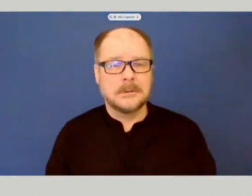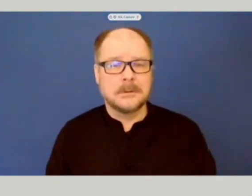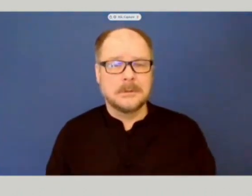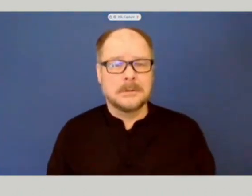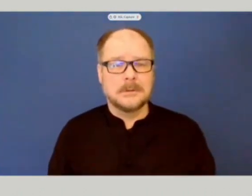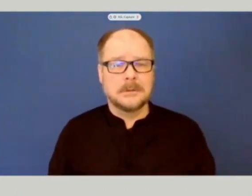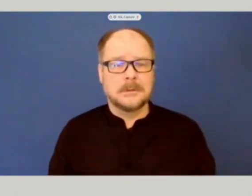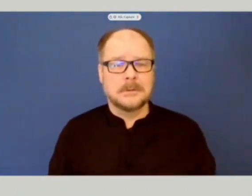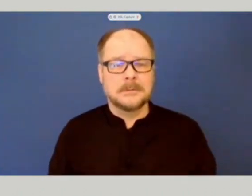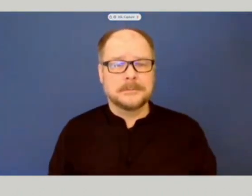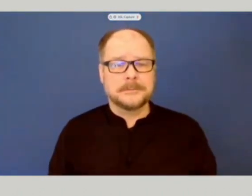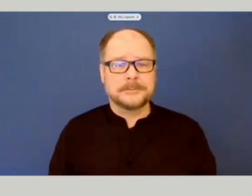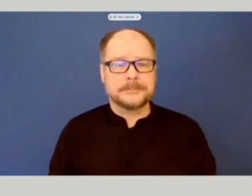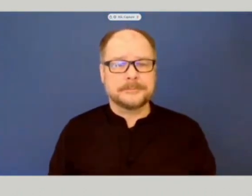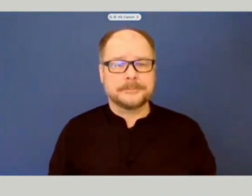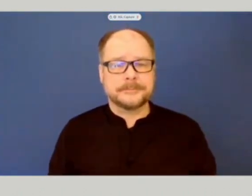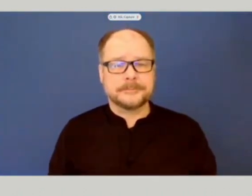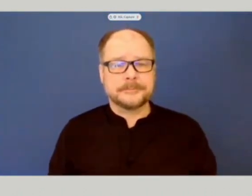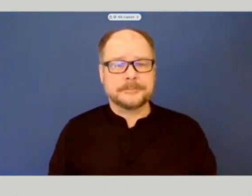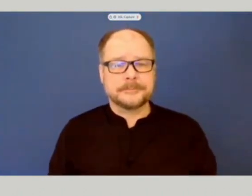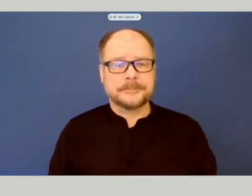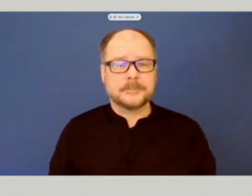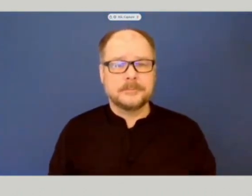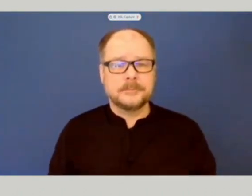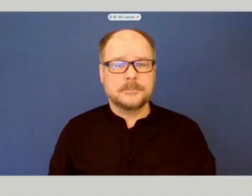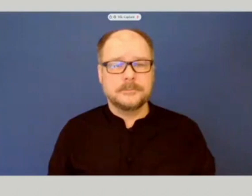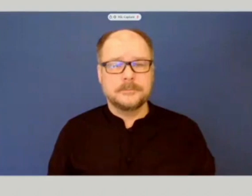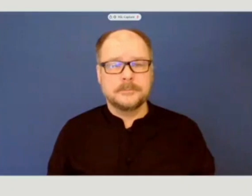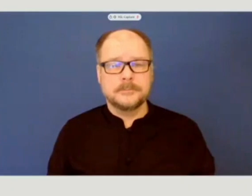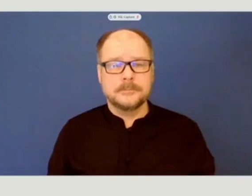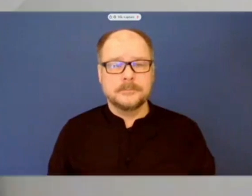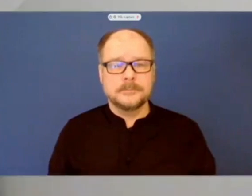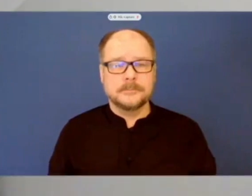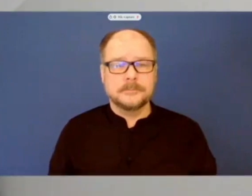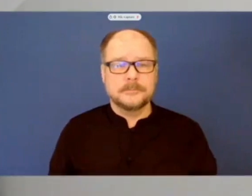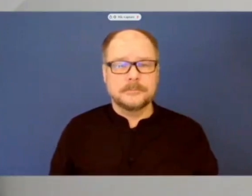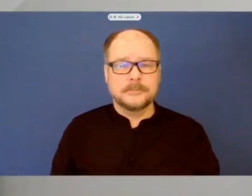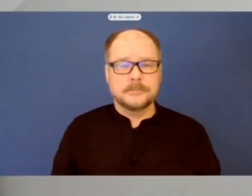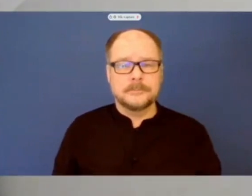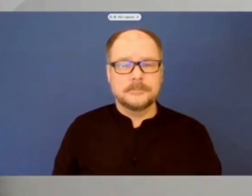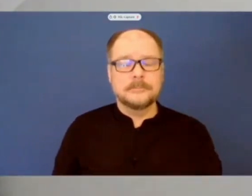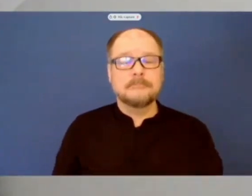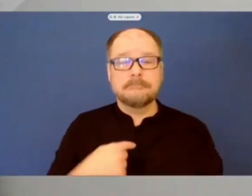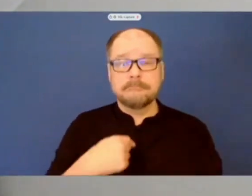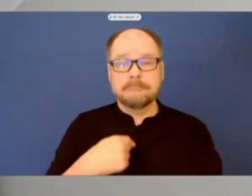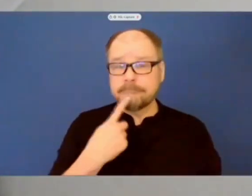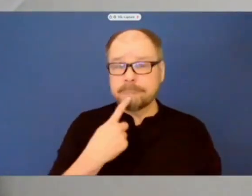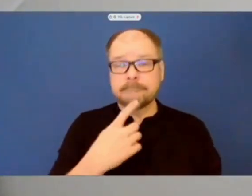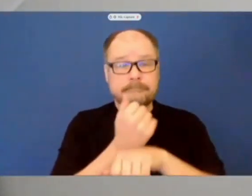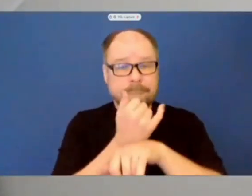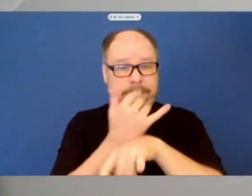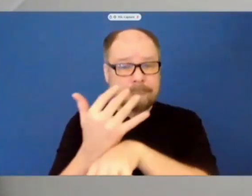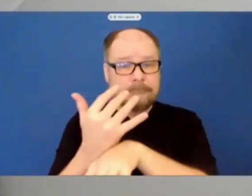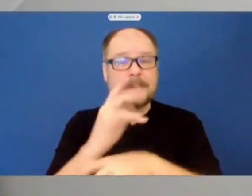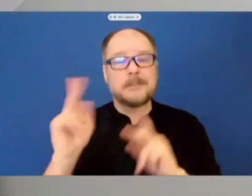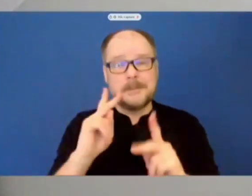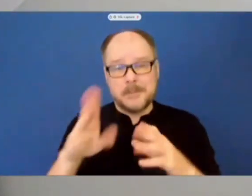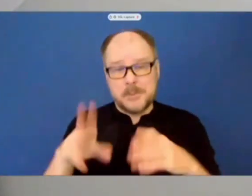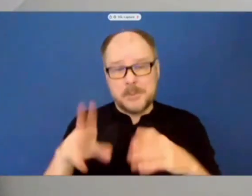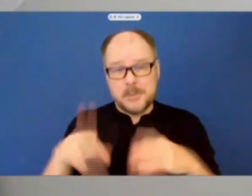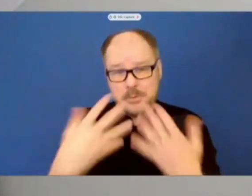I would say in response to that the grassroots organizations have worked to provide either totes or bins for people to